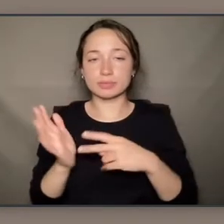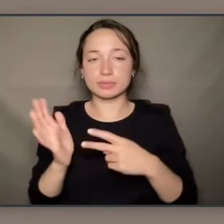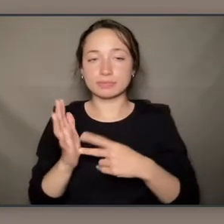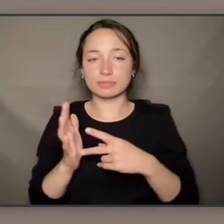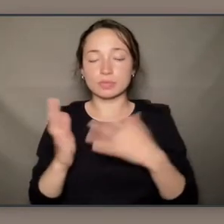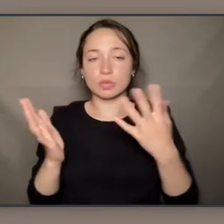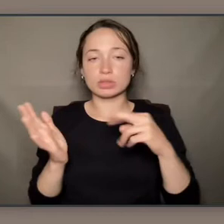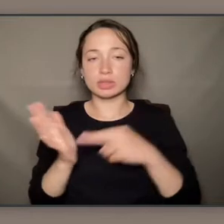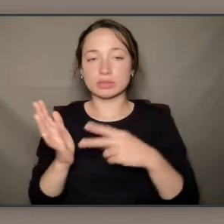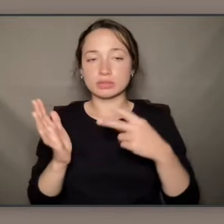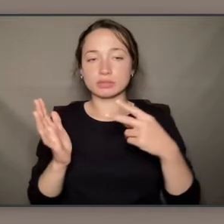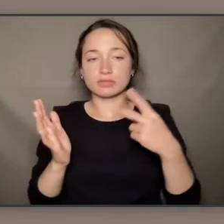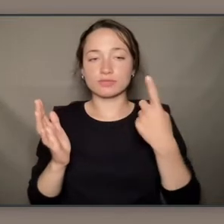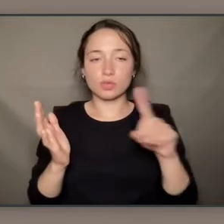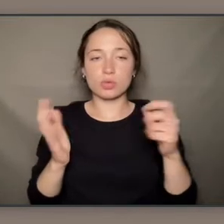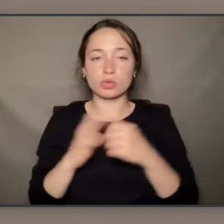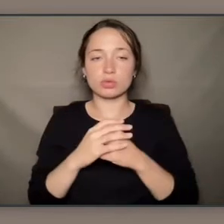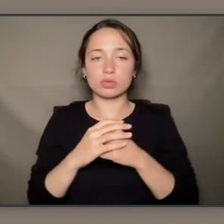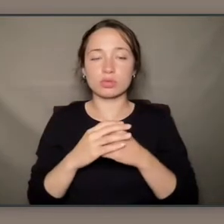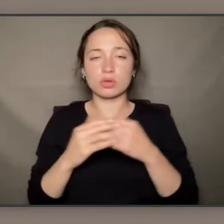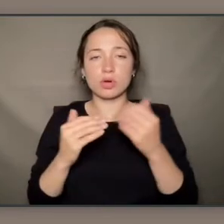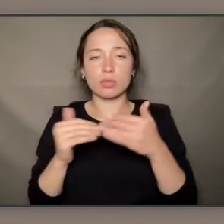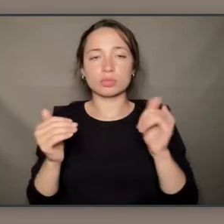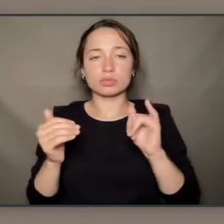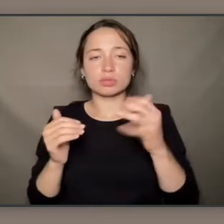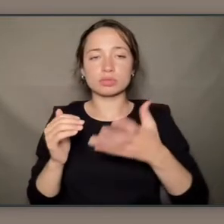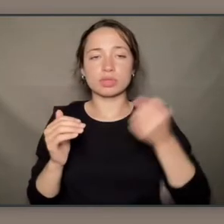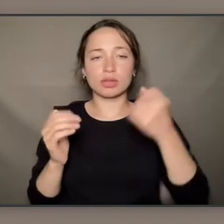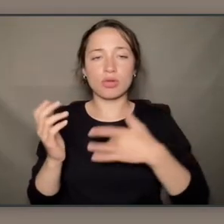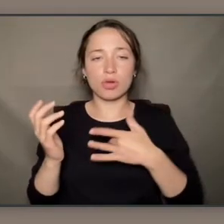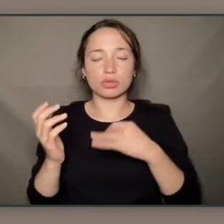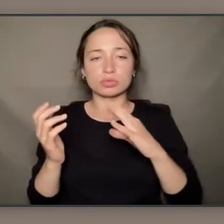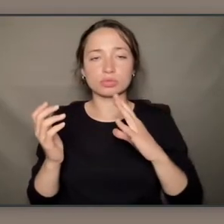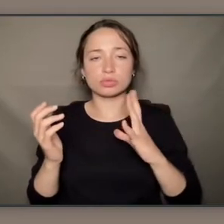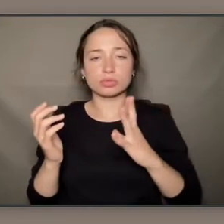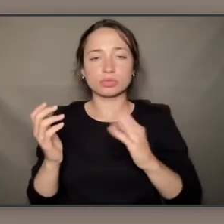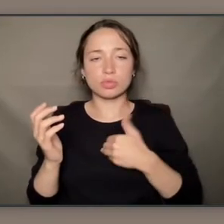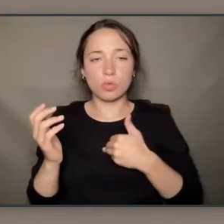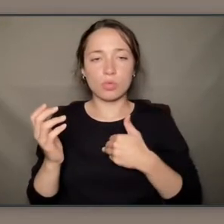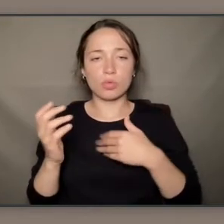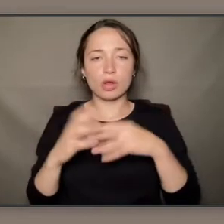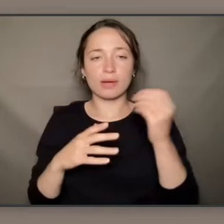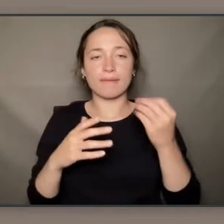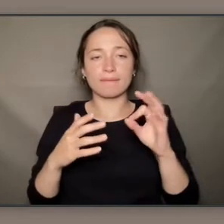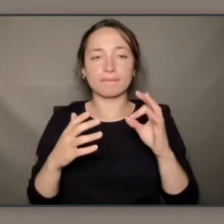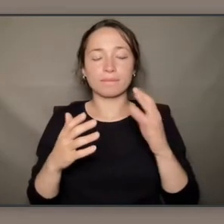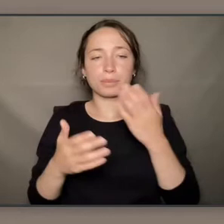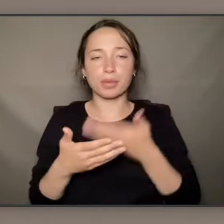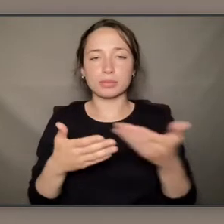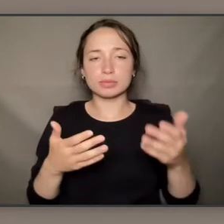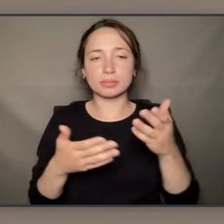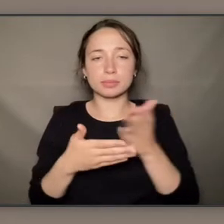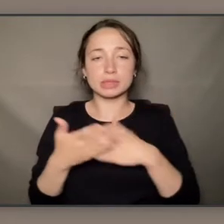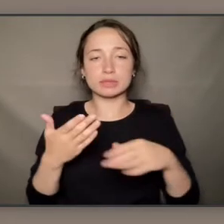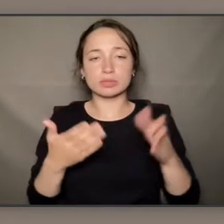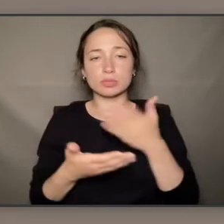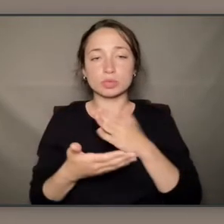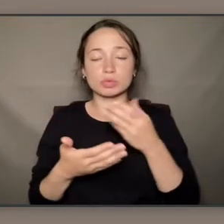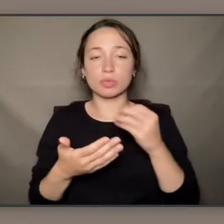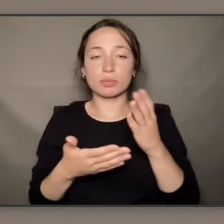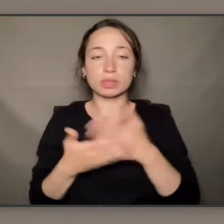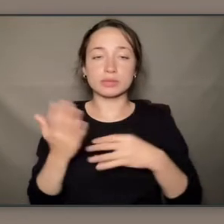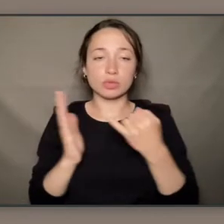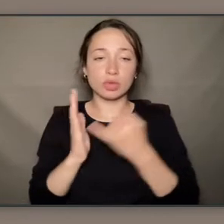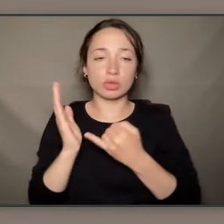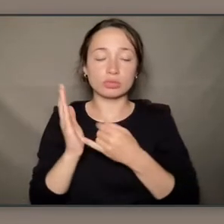and what it stands for, right? Almost taking the heart or soul out of that object or piece or music